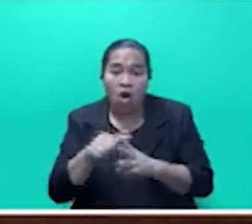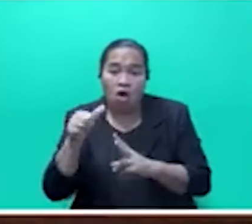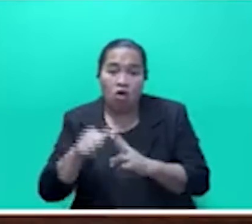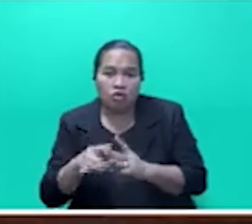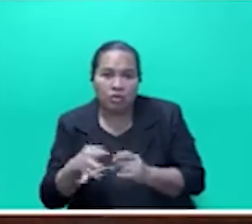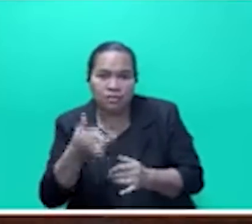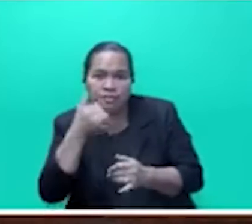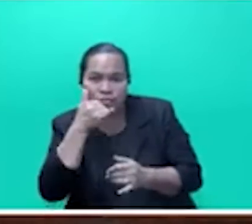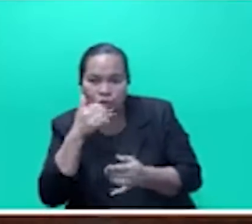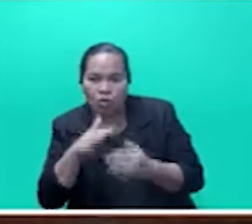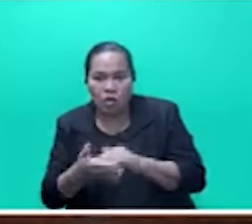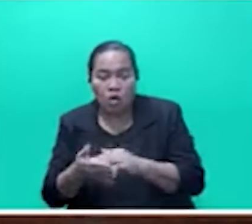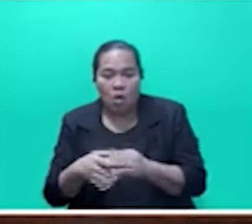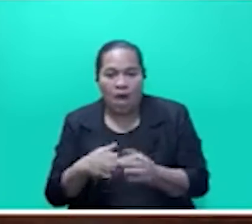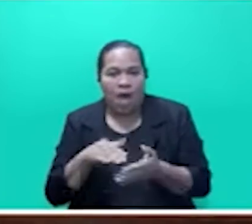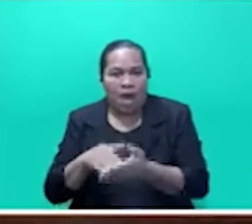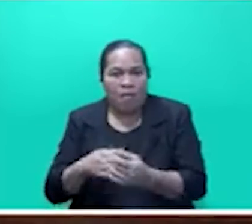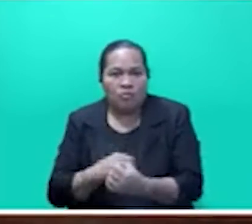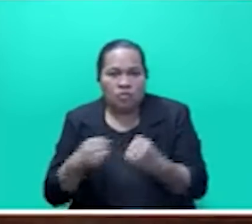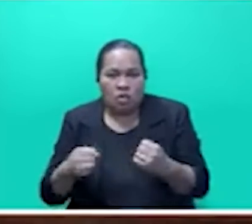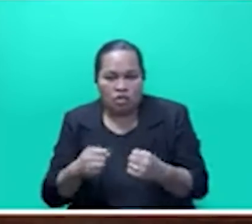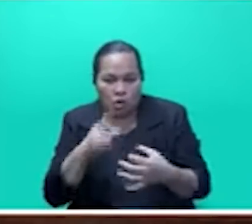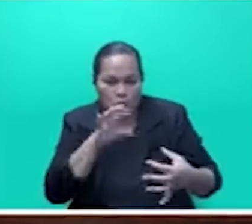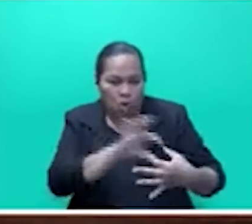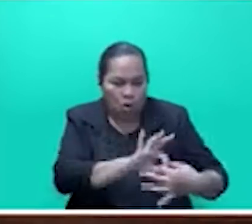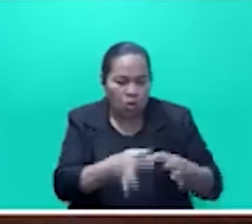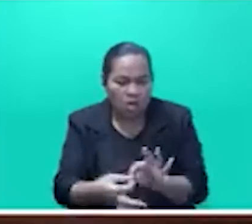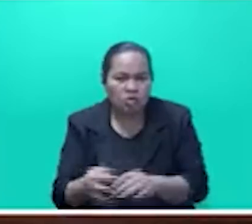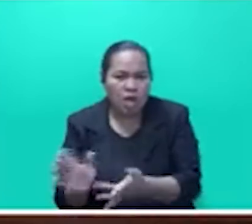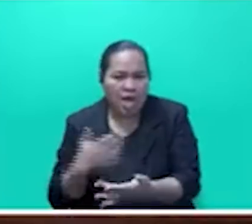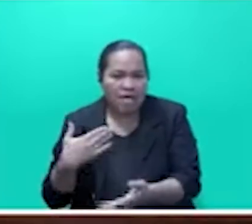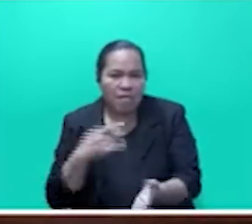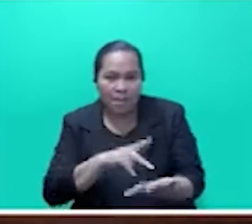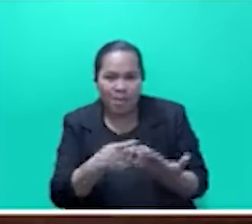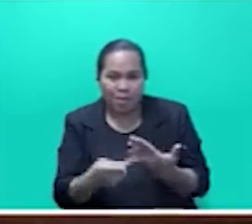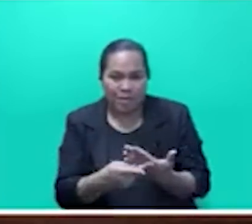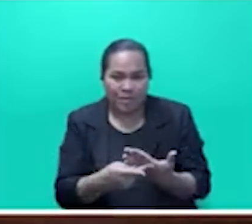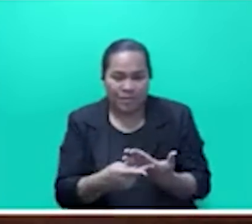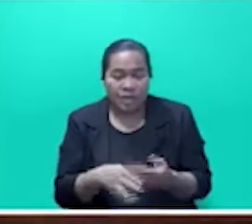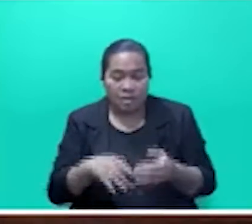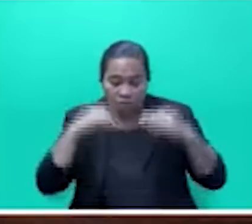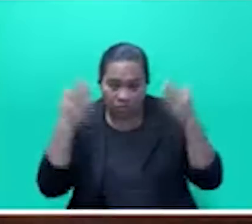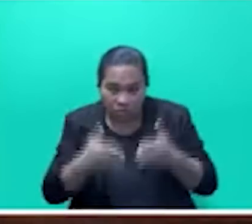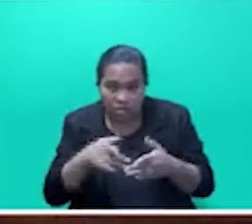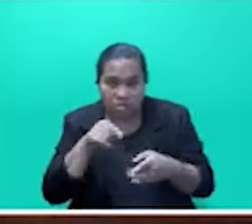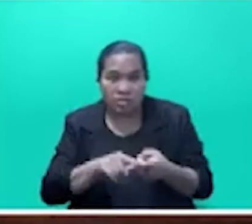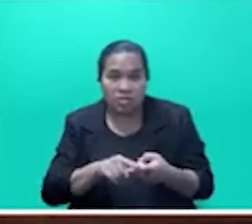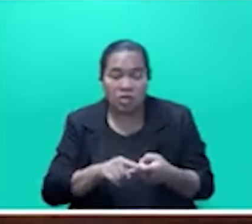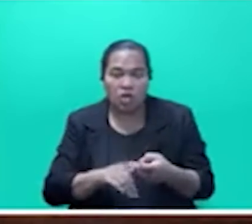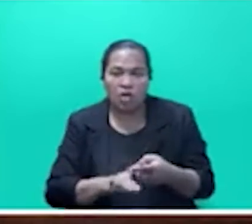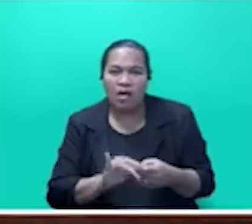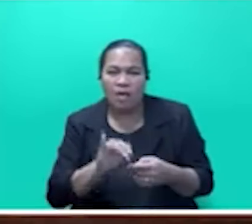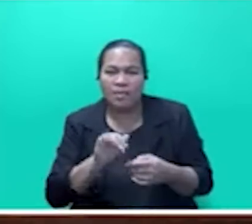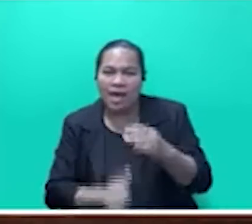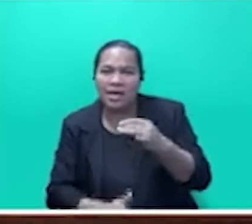will strengthen service delivery and coordination of grassroots health programs. emphasis will be given to better access